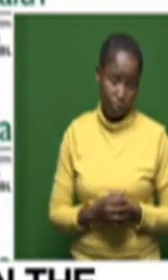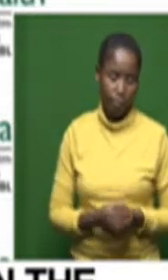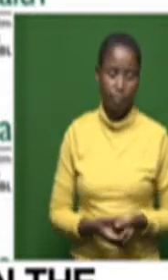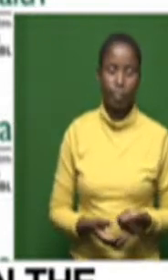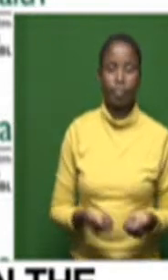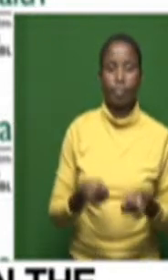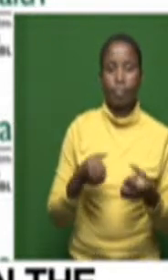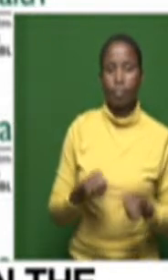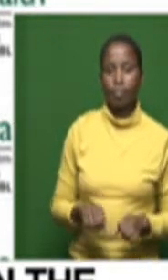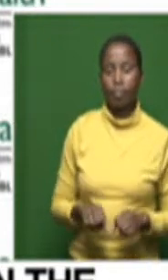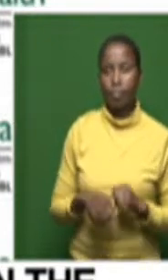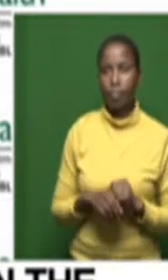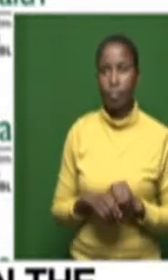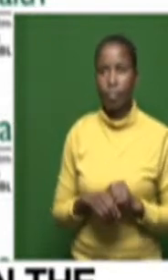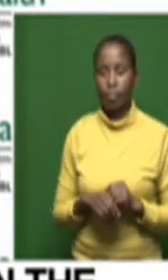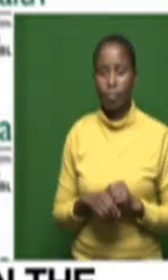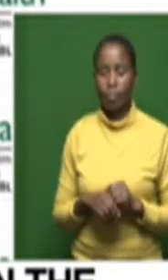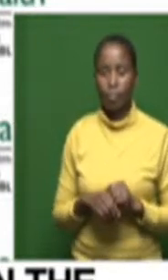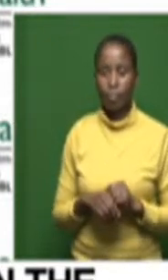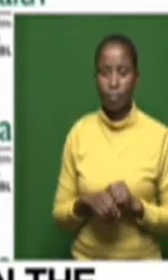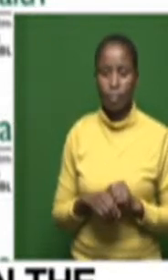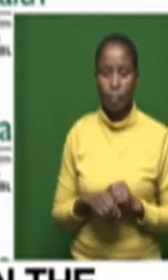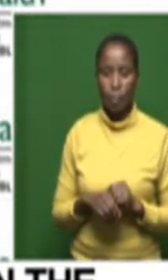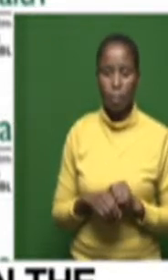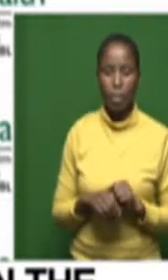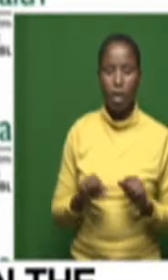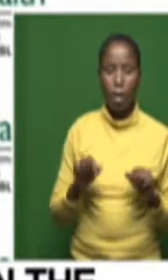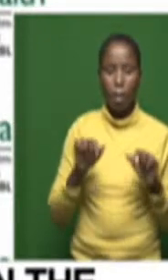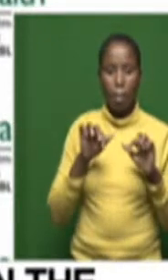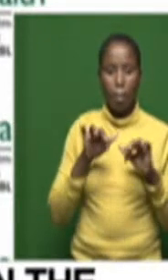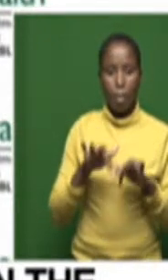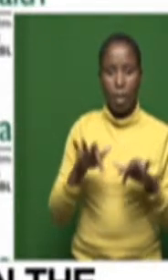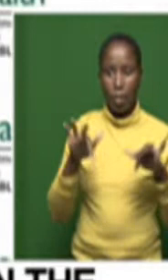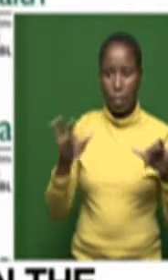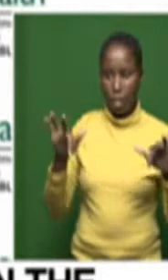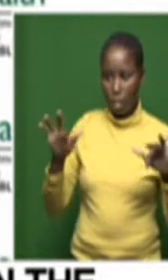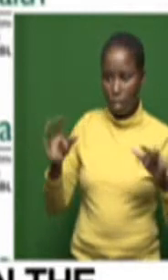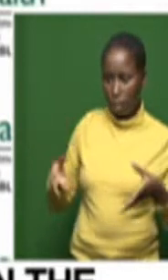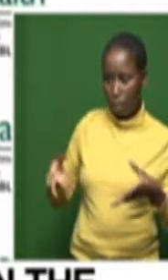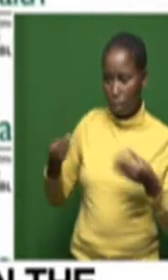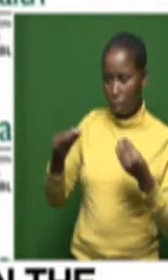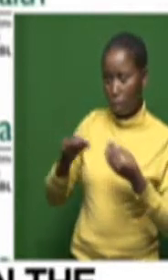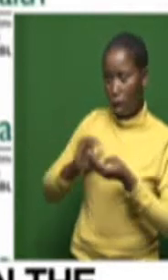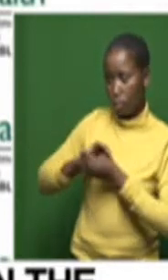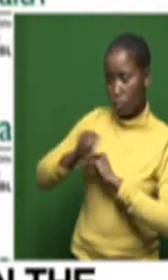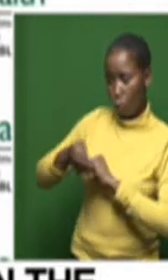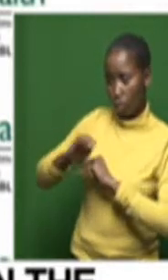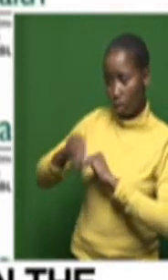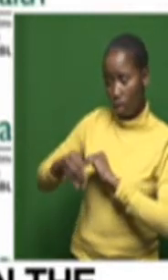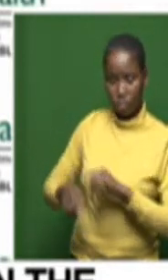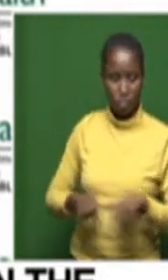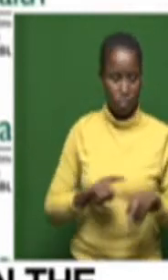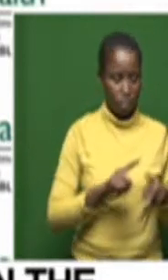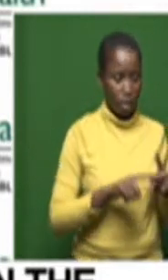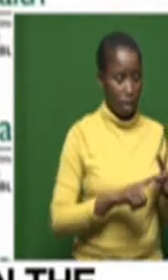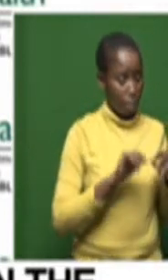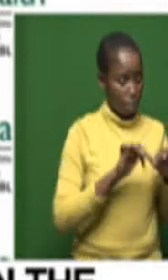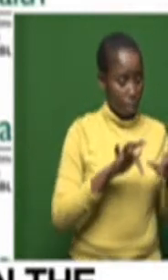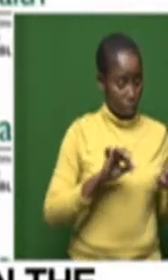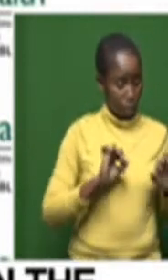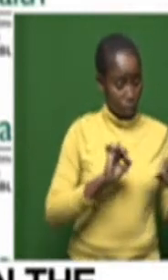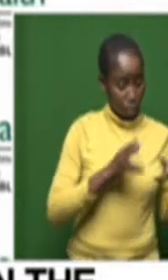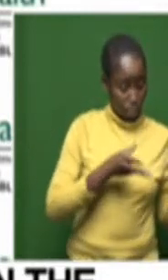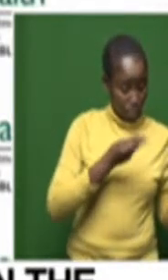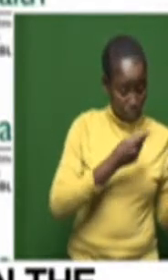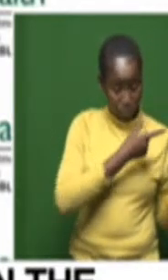The population immunity versus population protection. Well, I would say it's possibly just